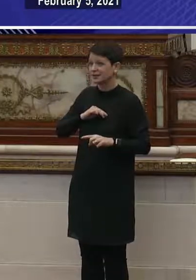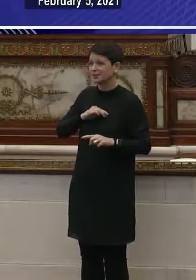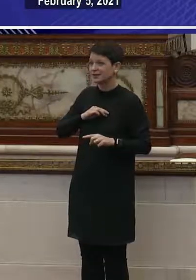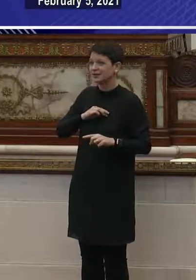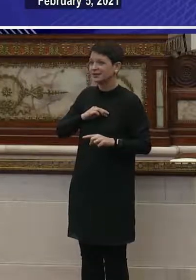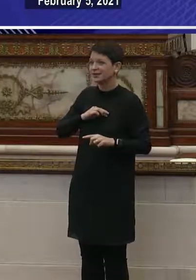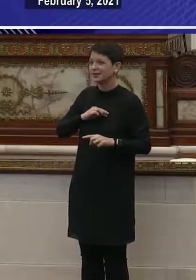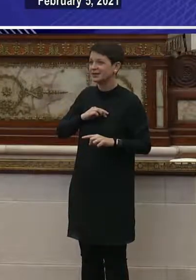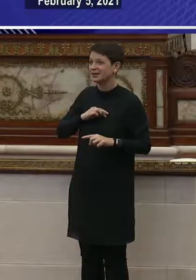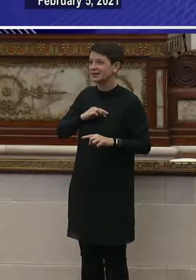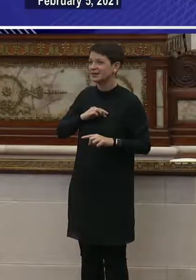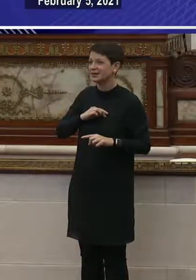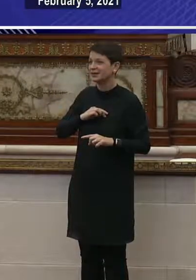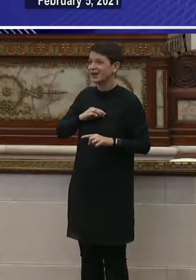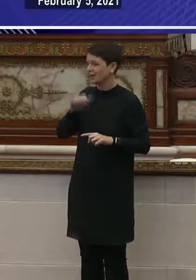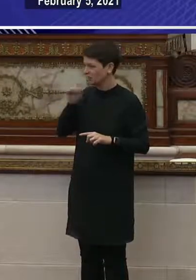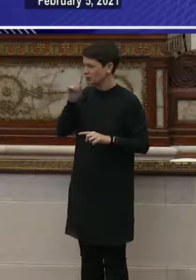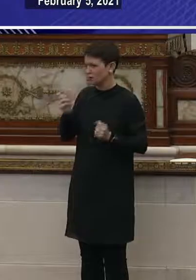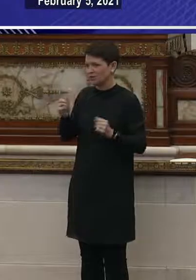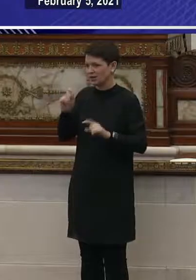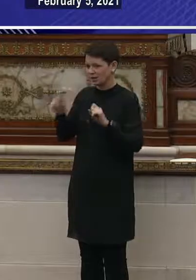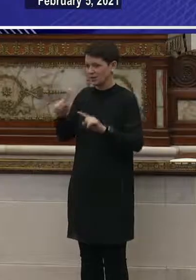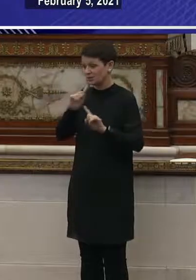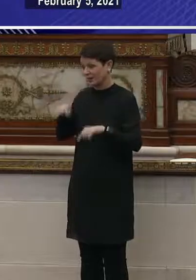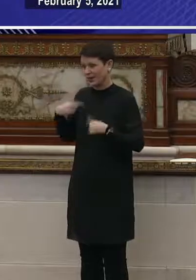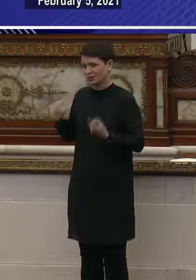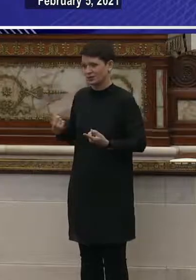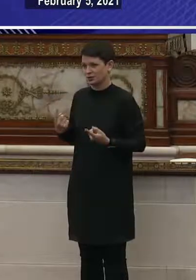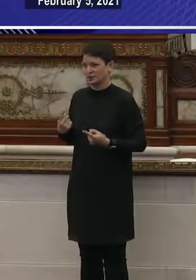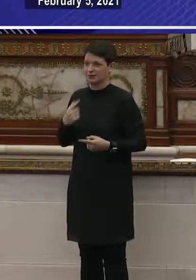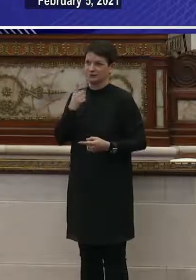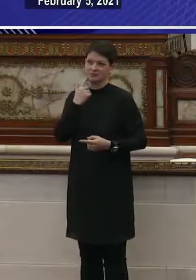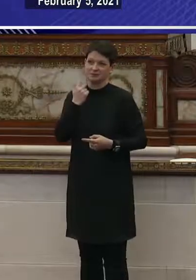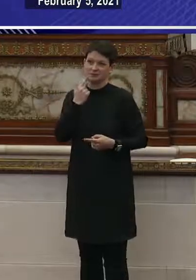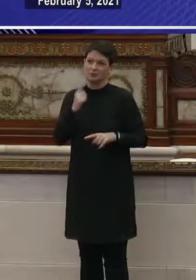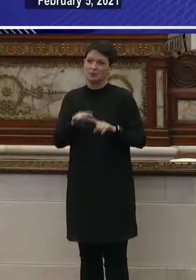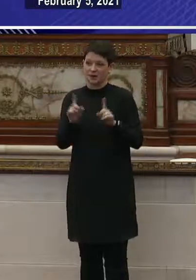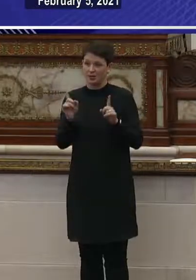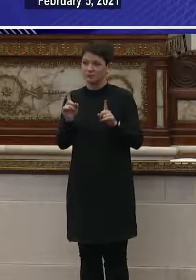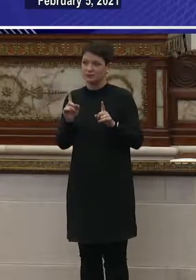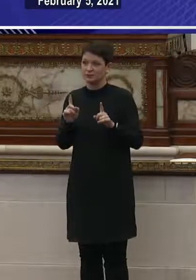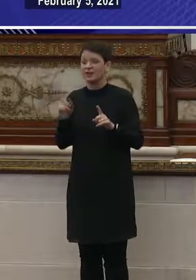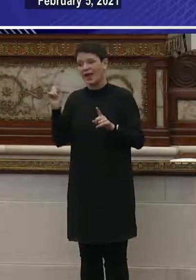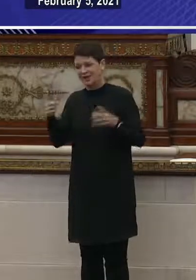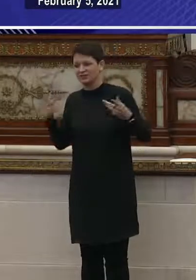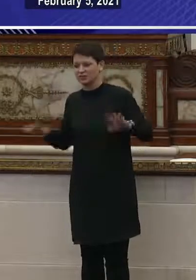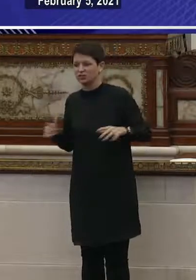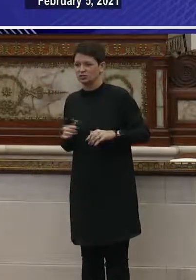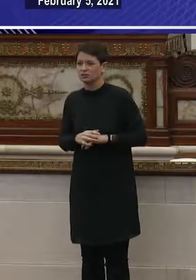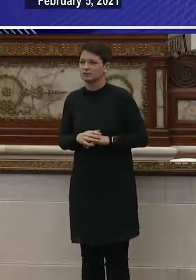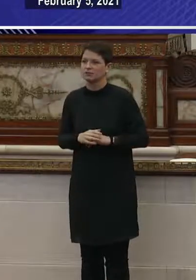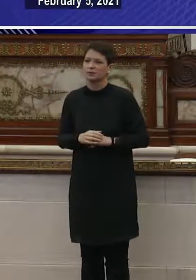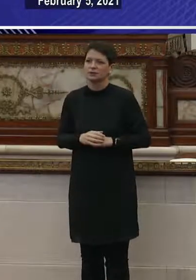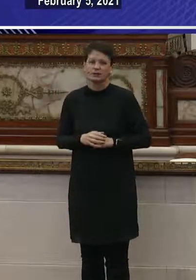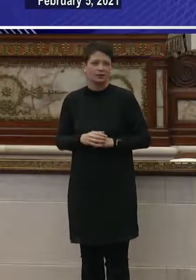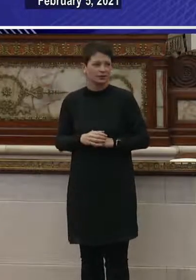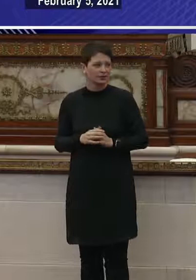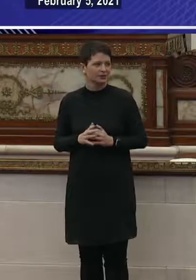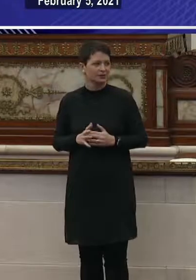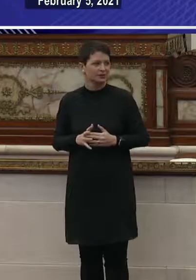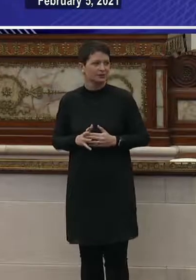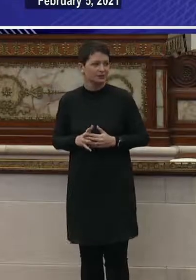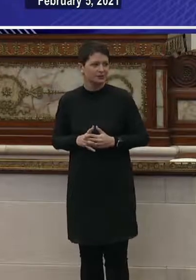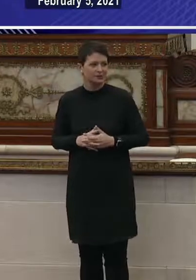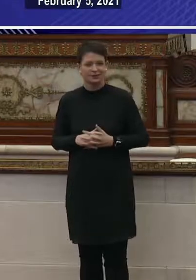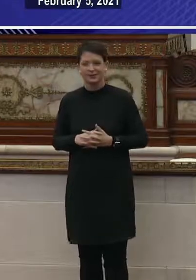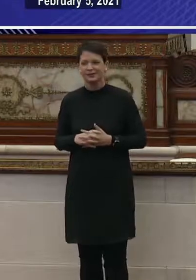think many questions have been answered today. Well, yeah. But they've been asked. So okay. All right.